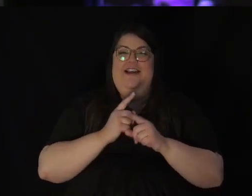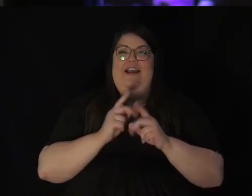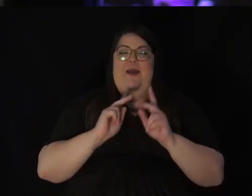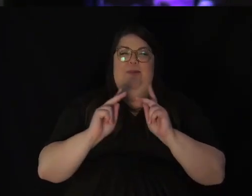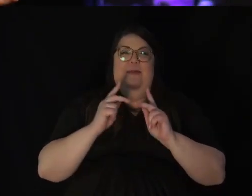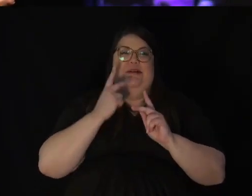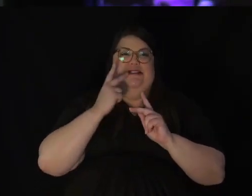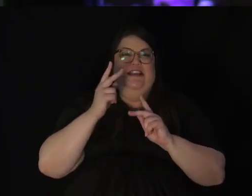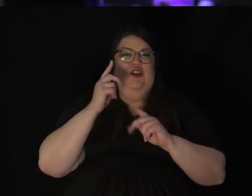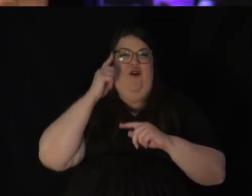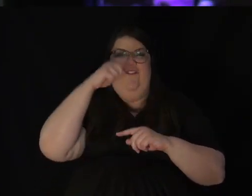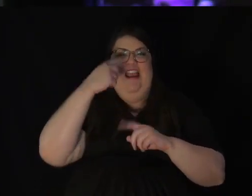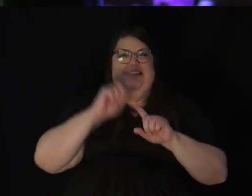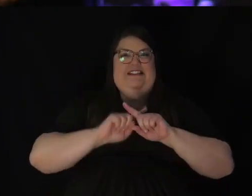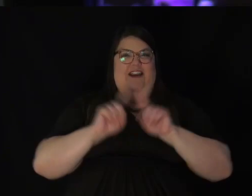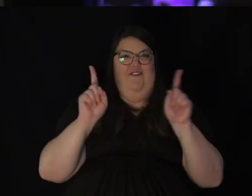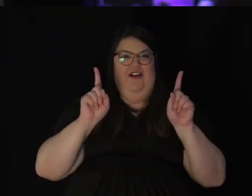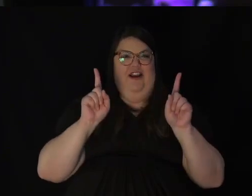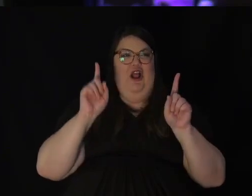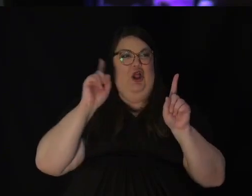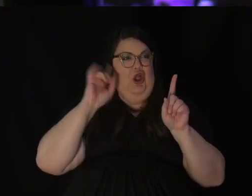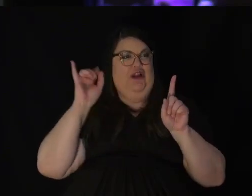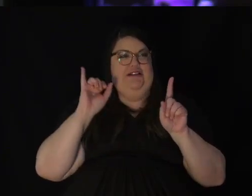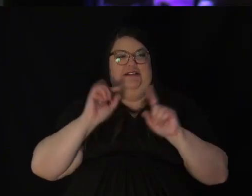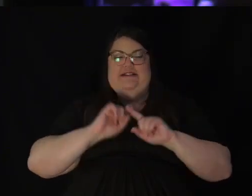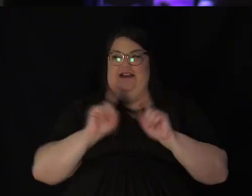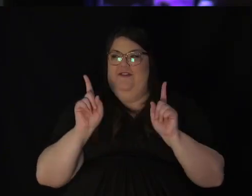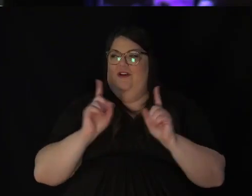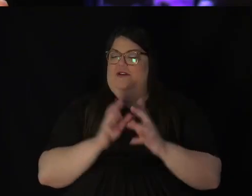your face is different. It looks different.